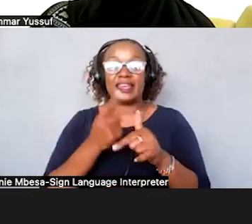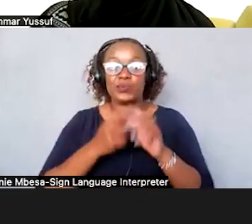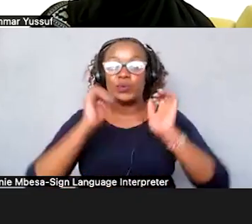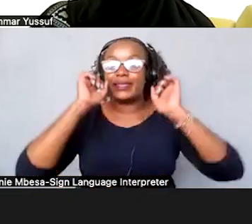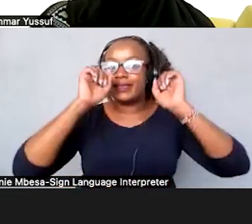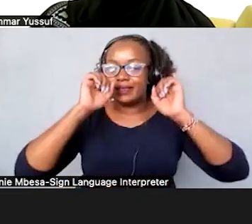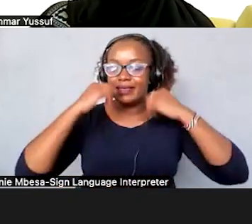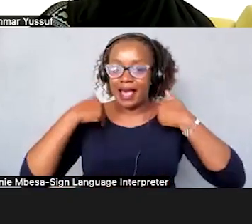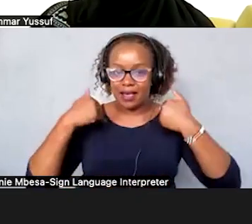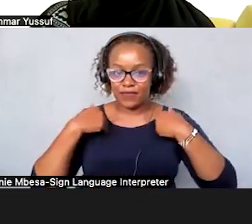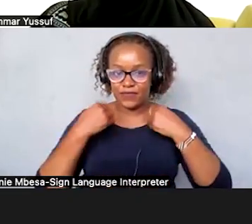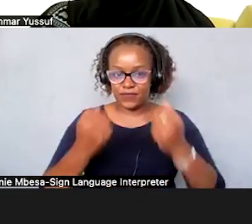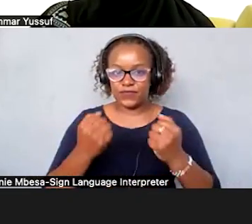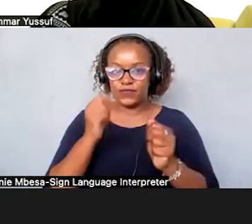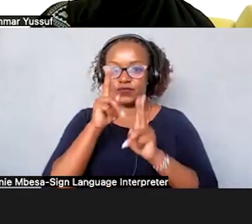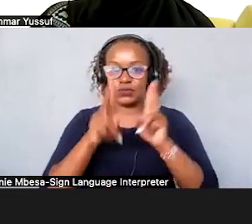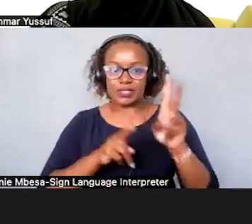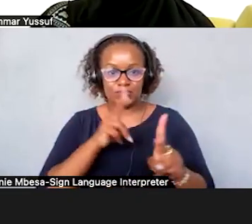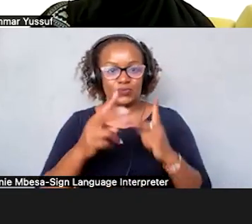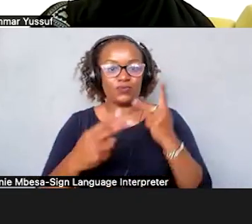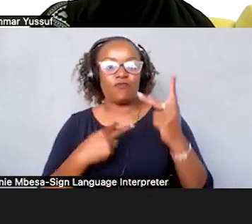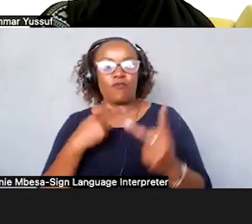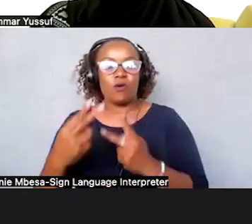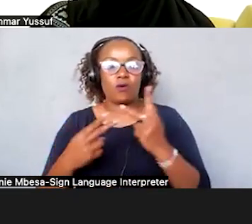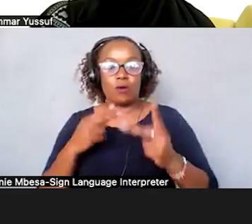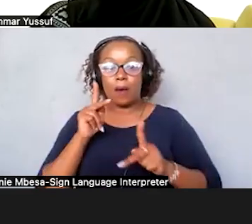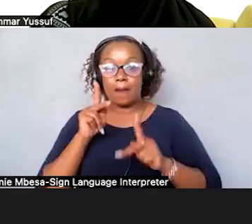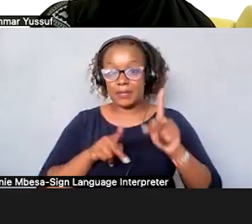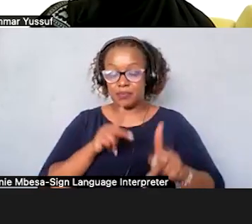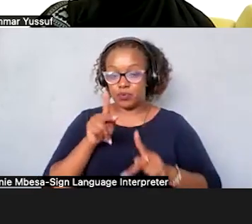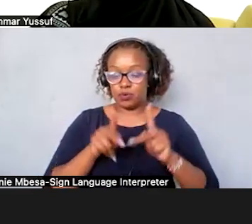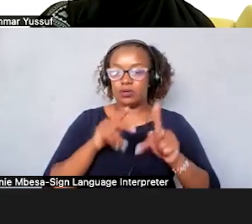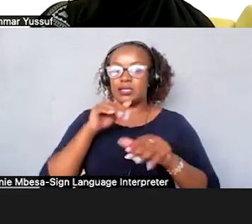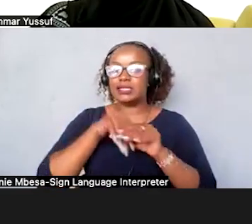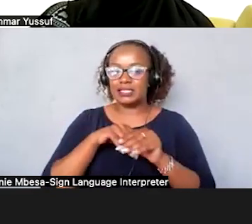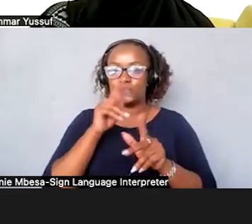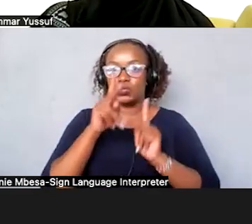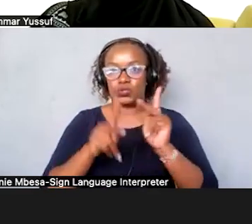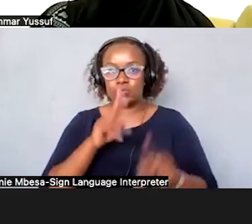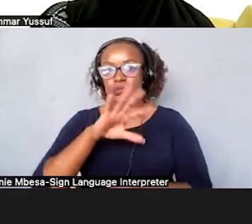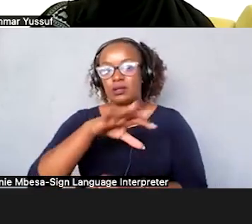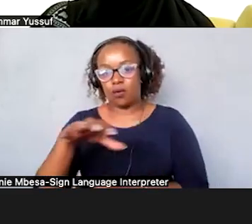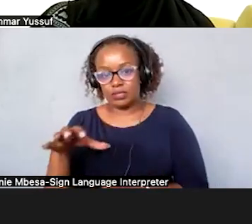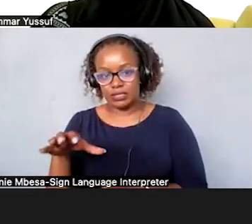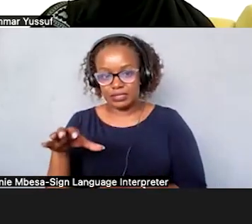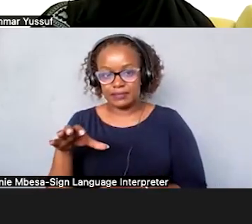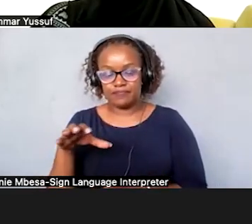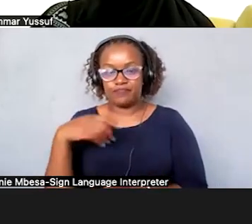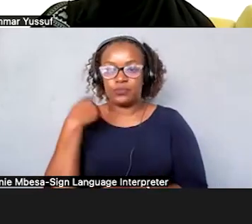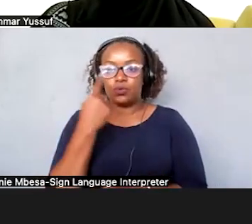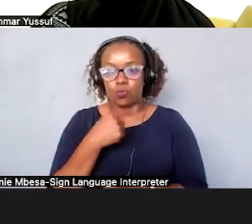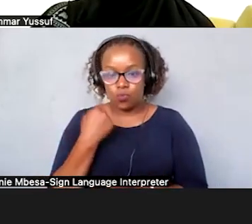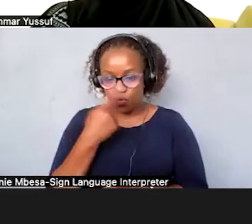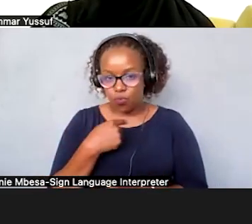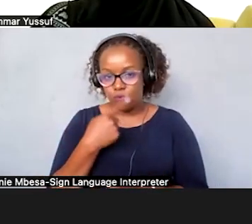22 focal persons in 22 hotspot counties. and who went through the survivors